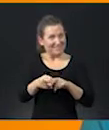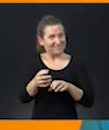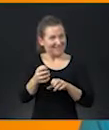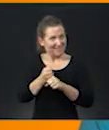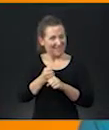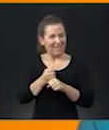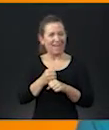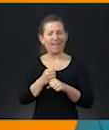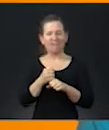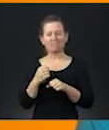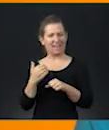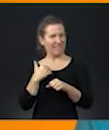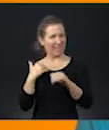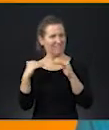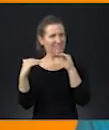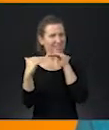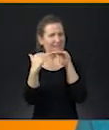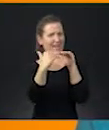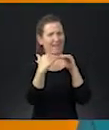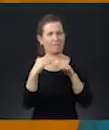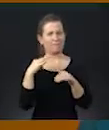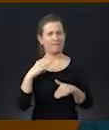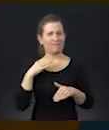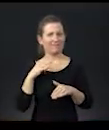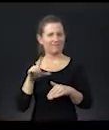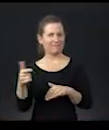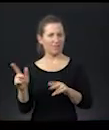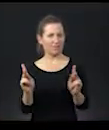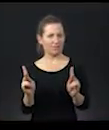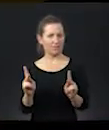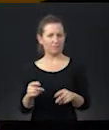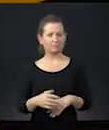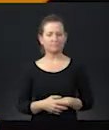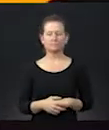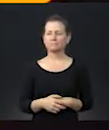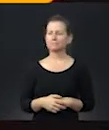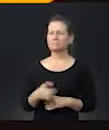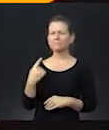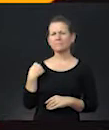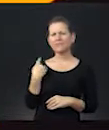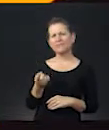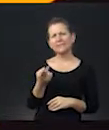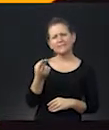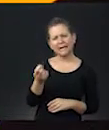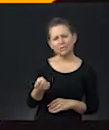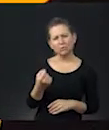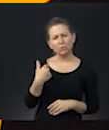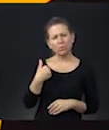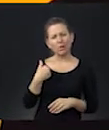got the same benefits that anyone else. Since high school,